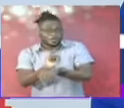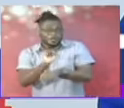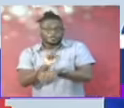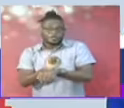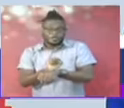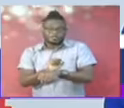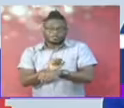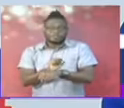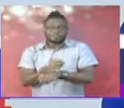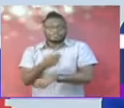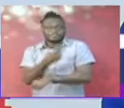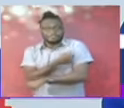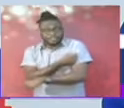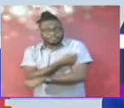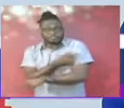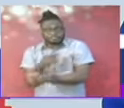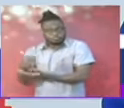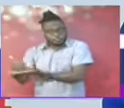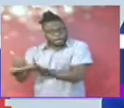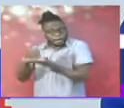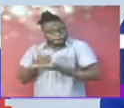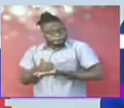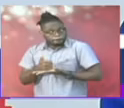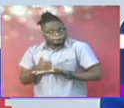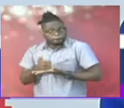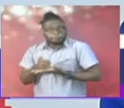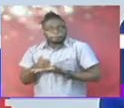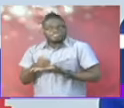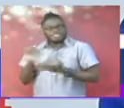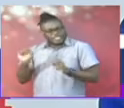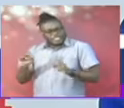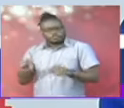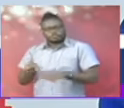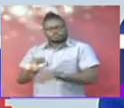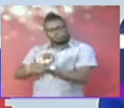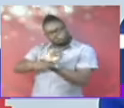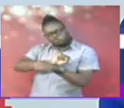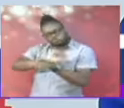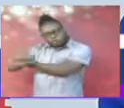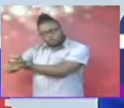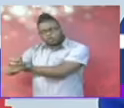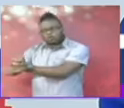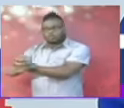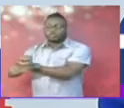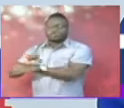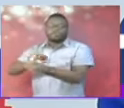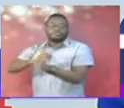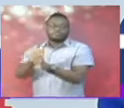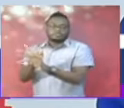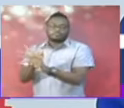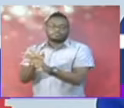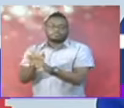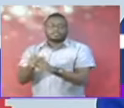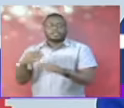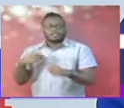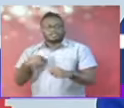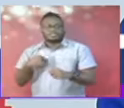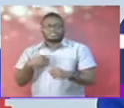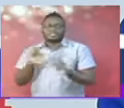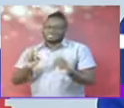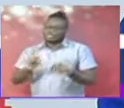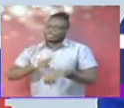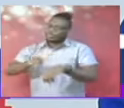us a fighting chance to beat the pandemic and get back some semblance of our lives. We must all be a part of the